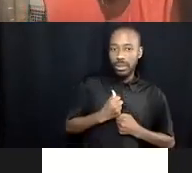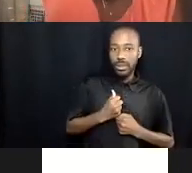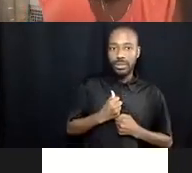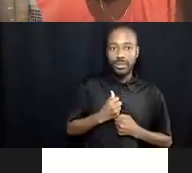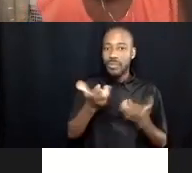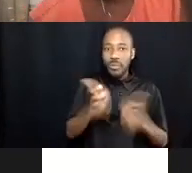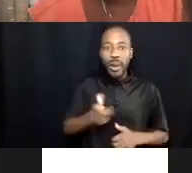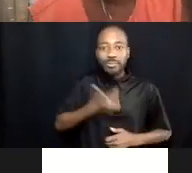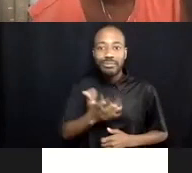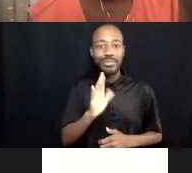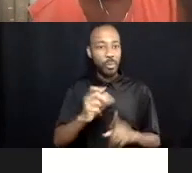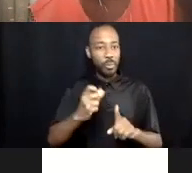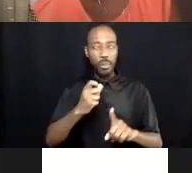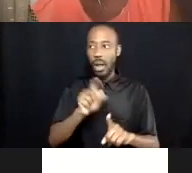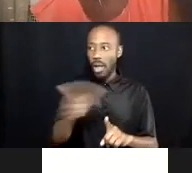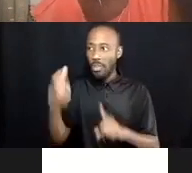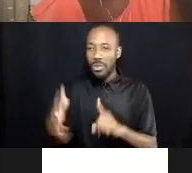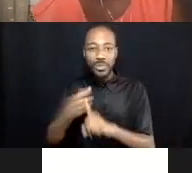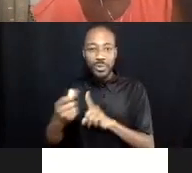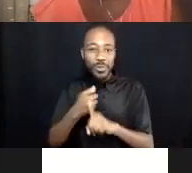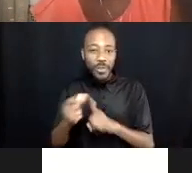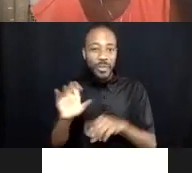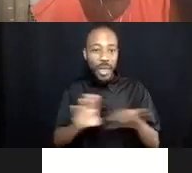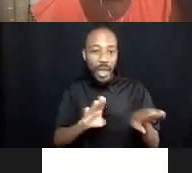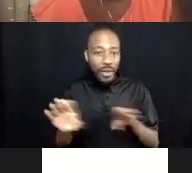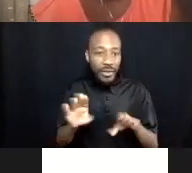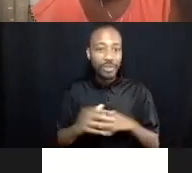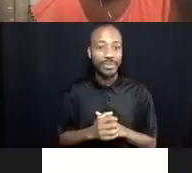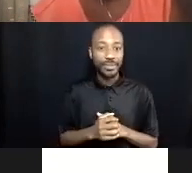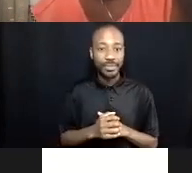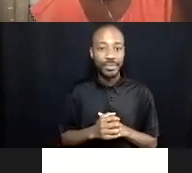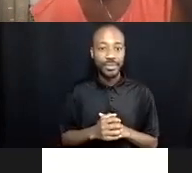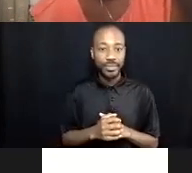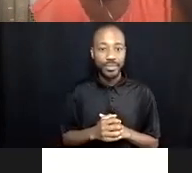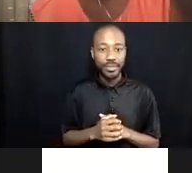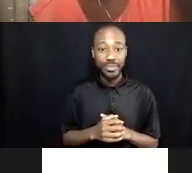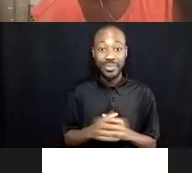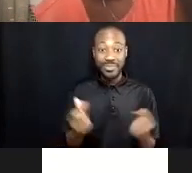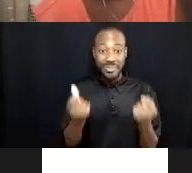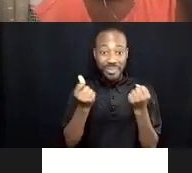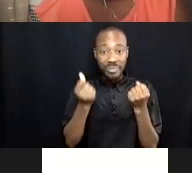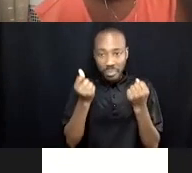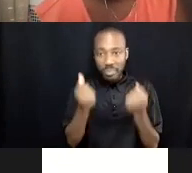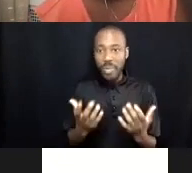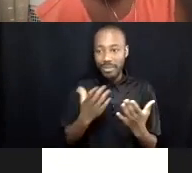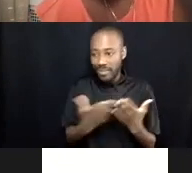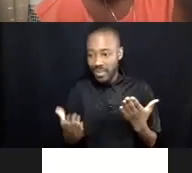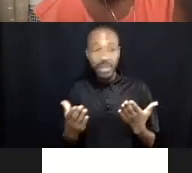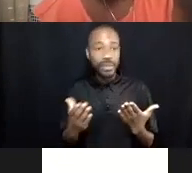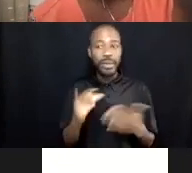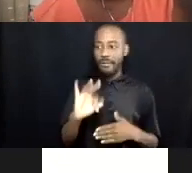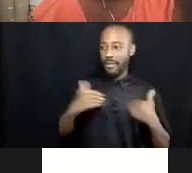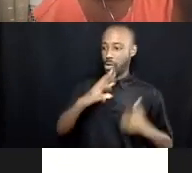that accompanies intimate partner violence can be compounded by being transgender or in a relationship with a transgender